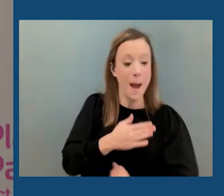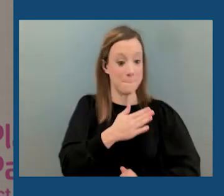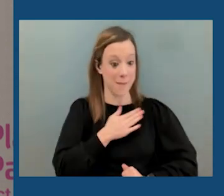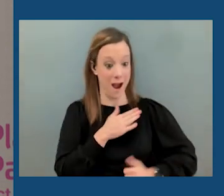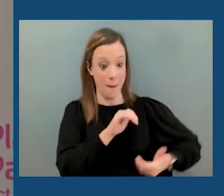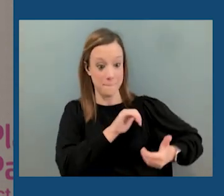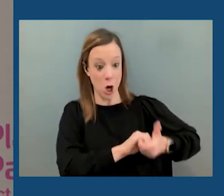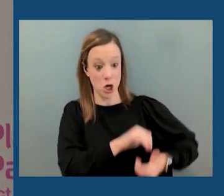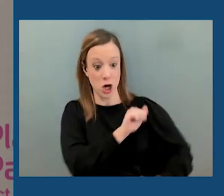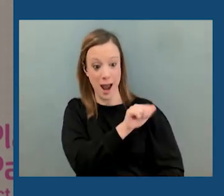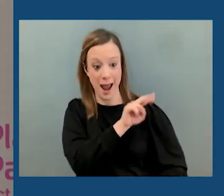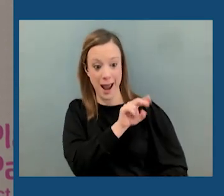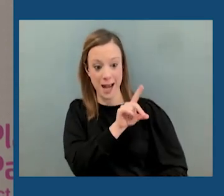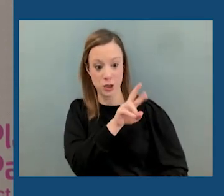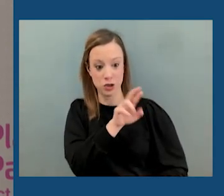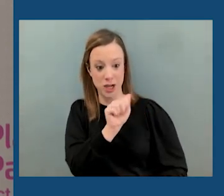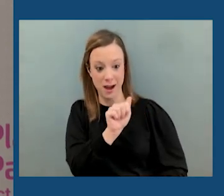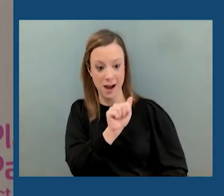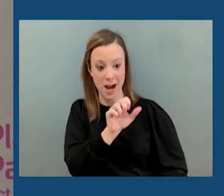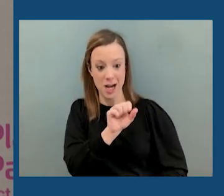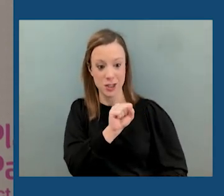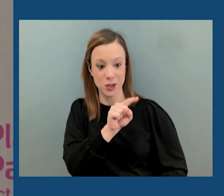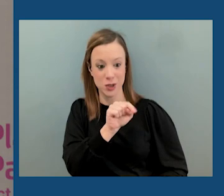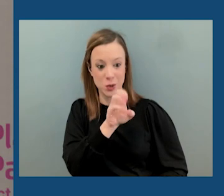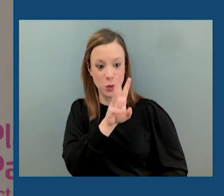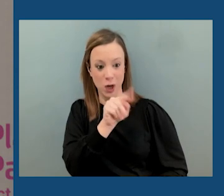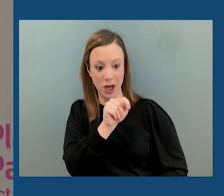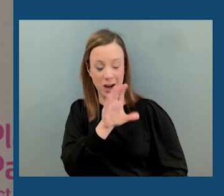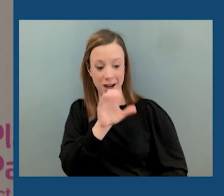Andrea Stewart-Cousins leading the Senate who wants to do the right thing.